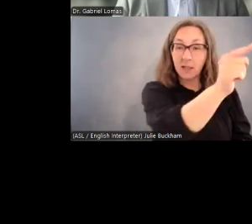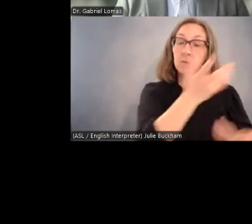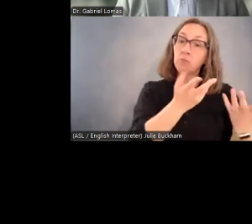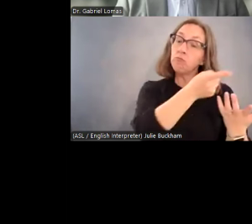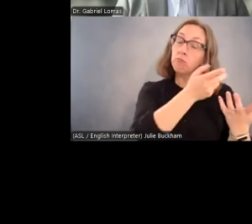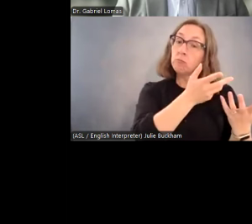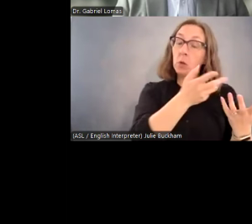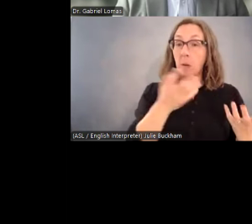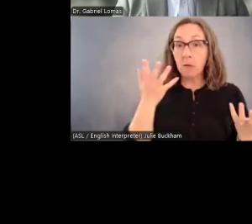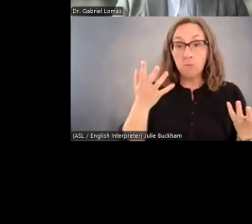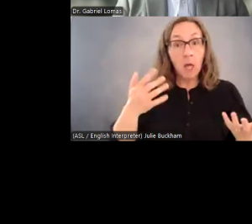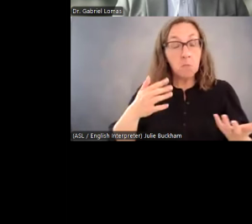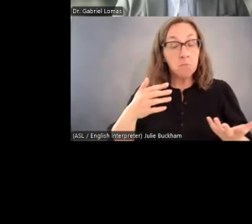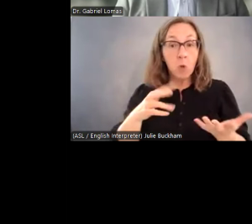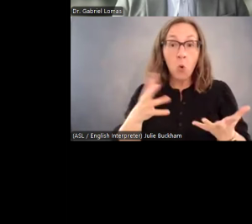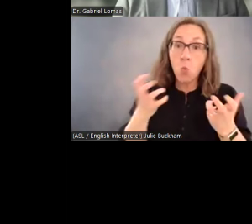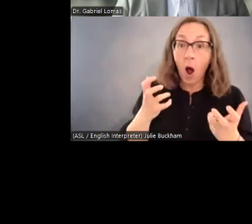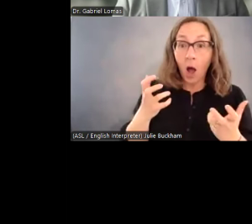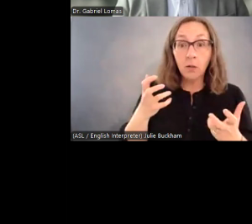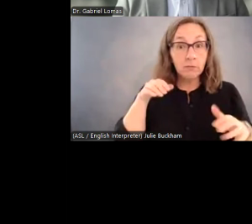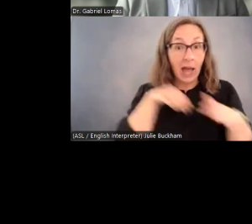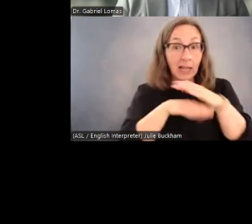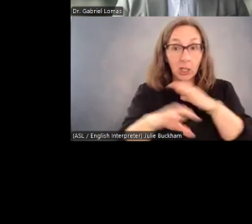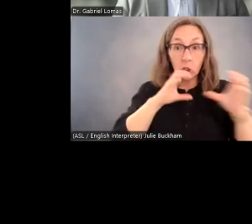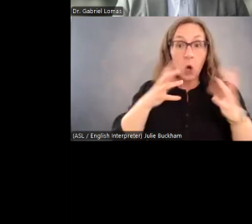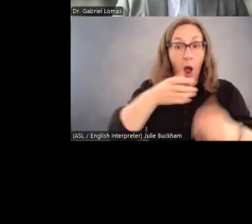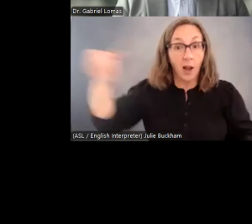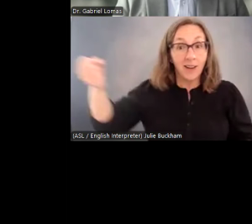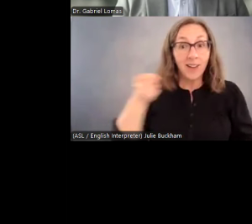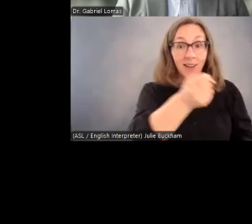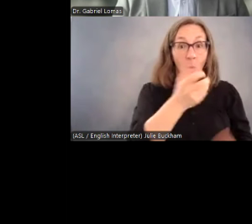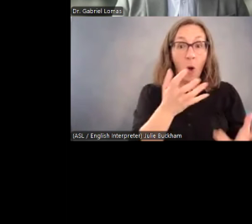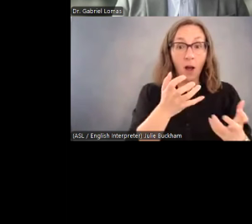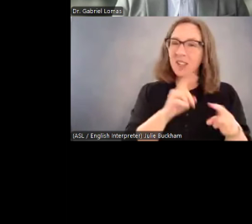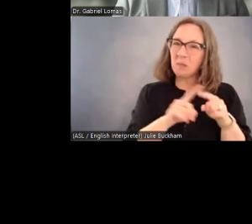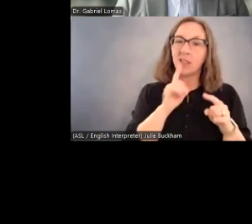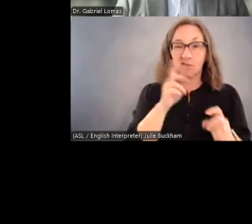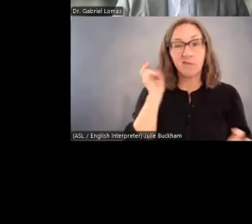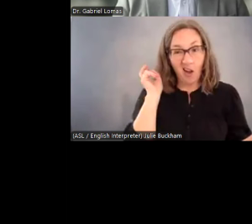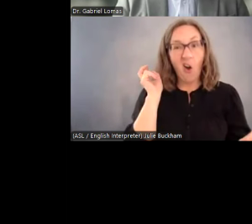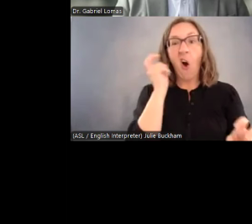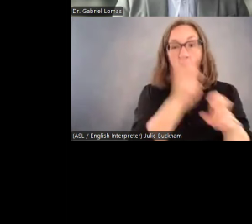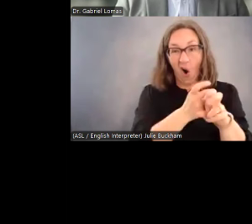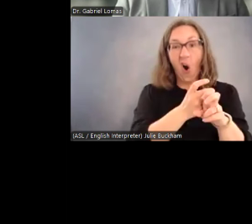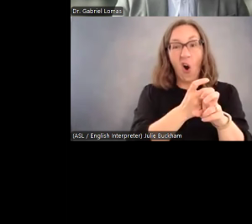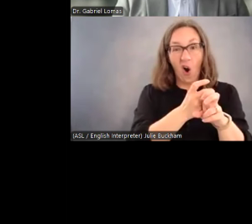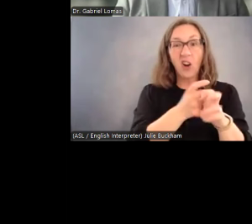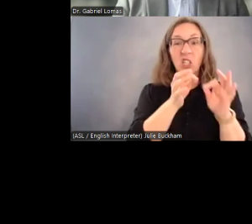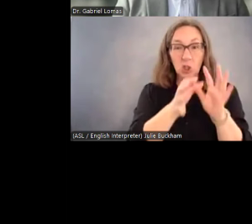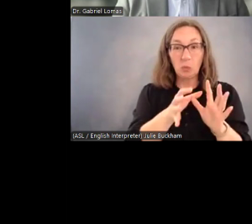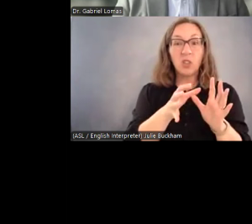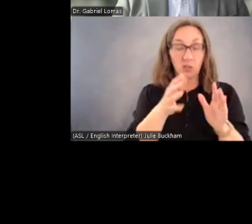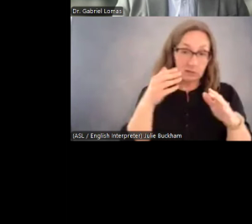the needs with communication access, it's a hard population to generate interpreters for. There's